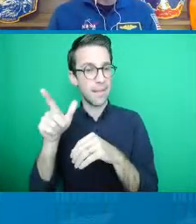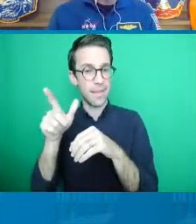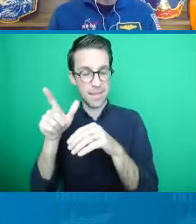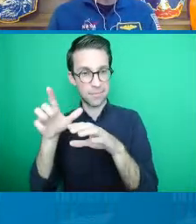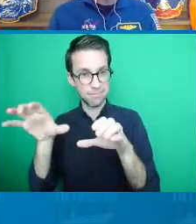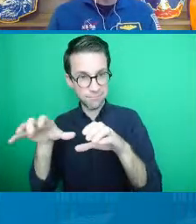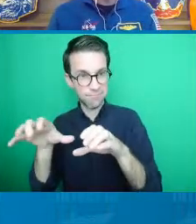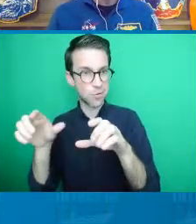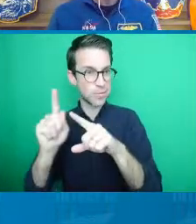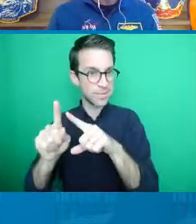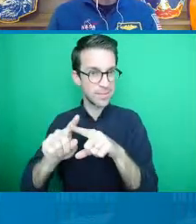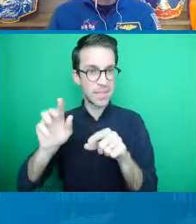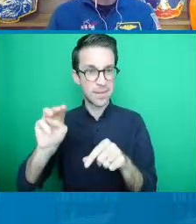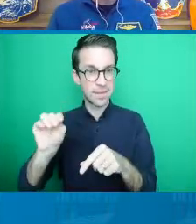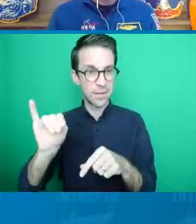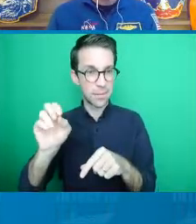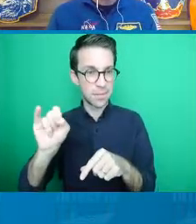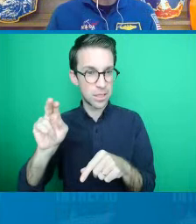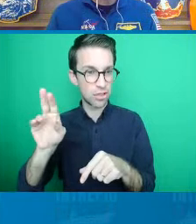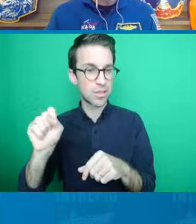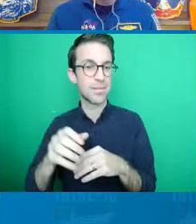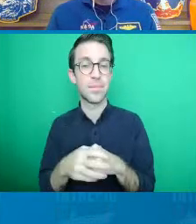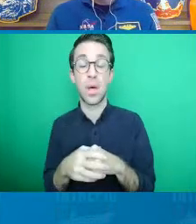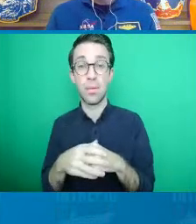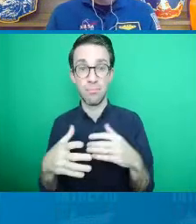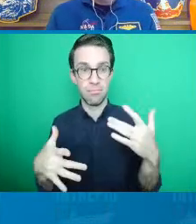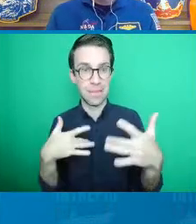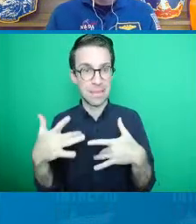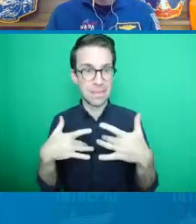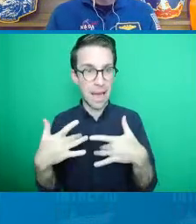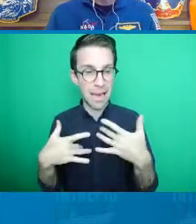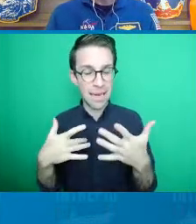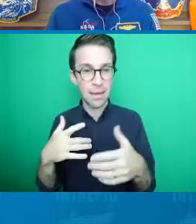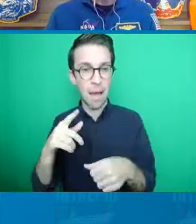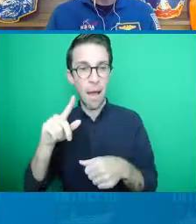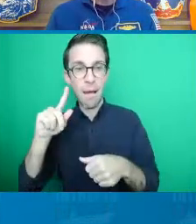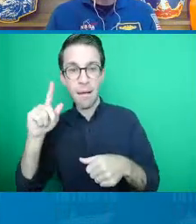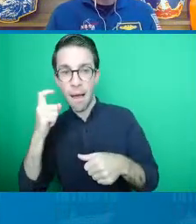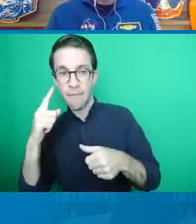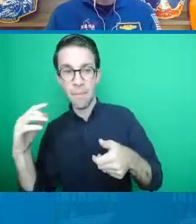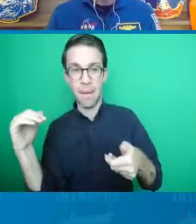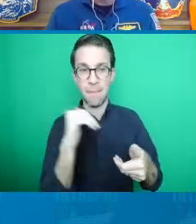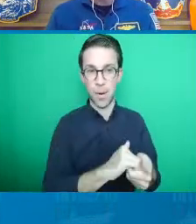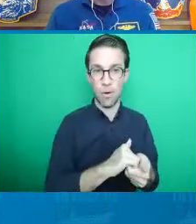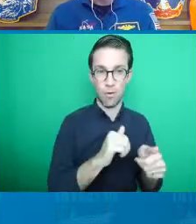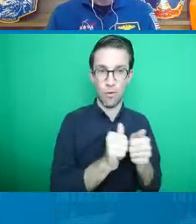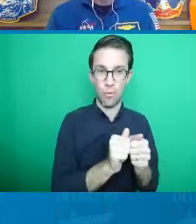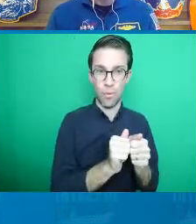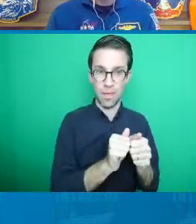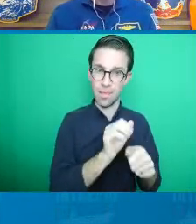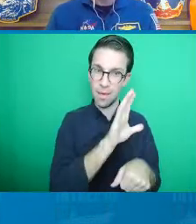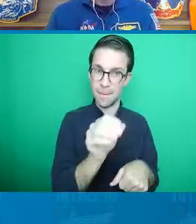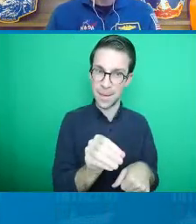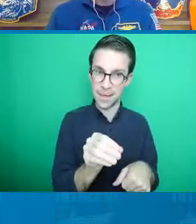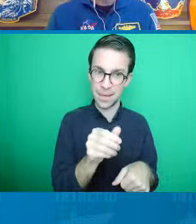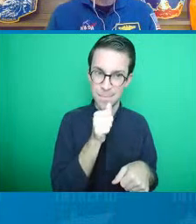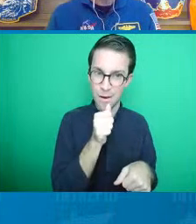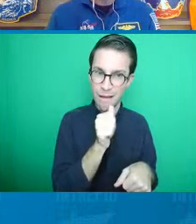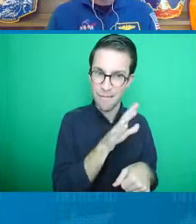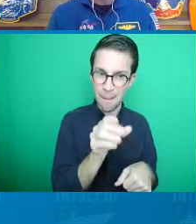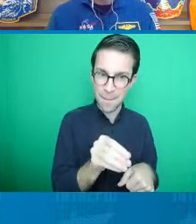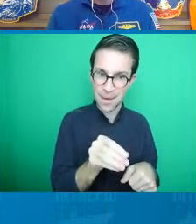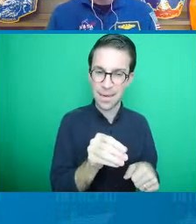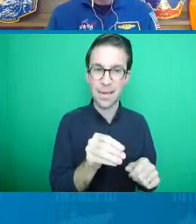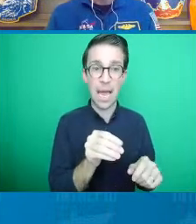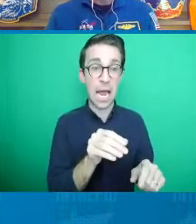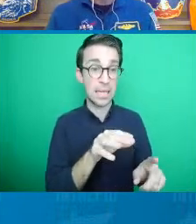station. So it's really exciting to be able to partner with commercial companies that can take that same technology and sell it